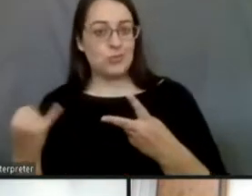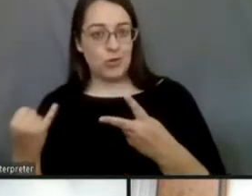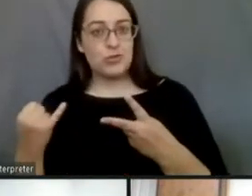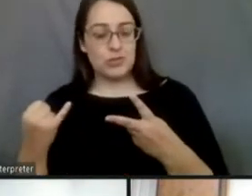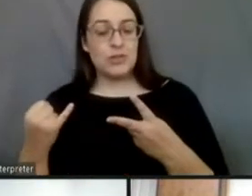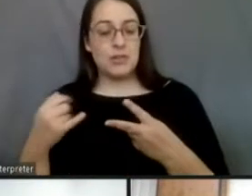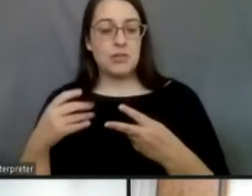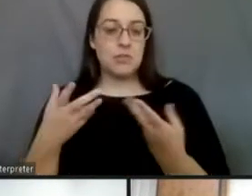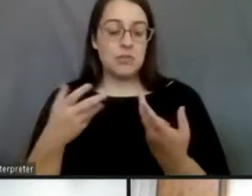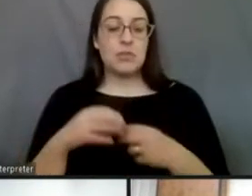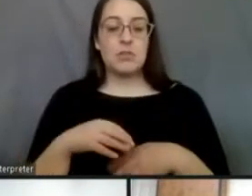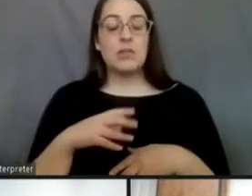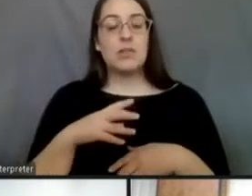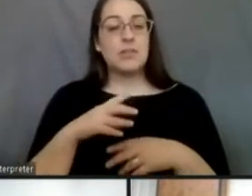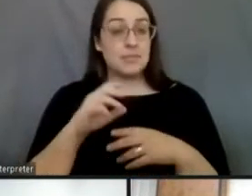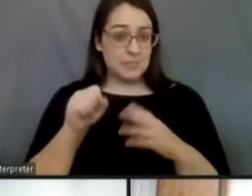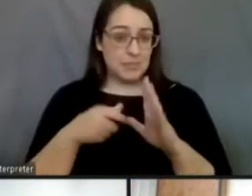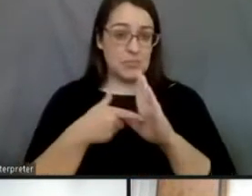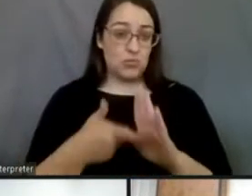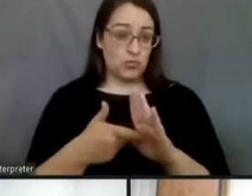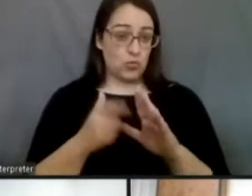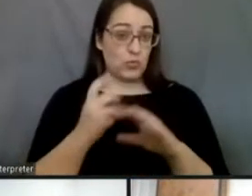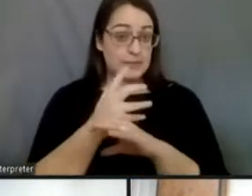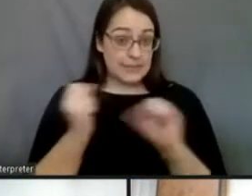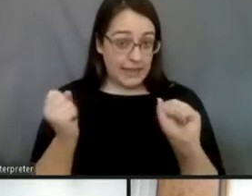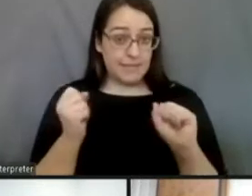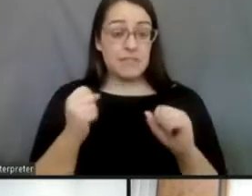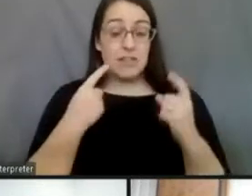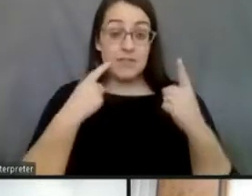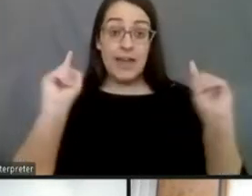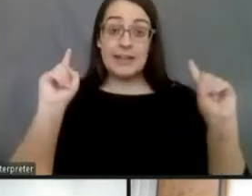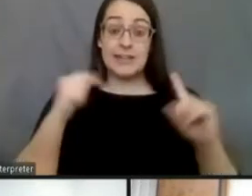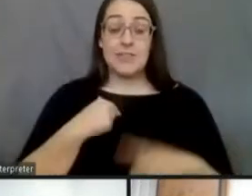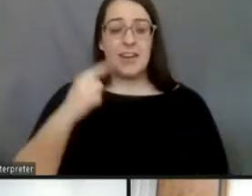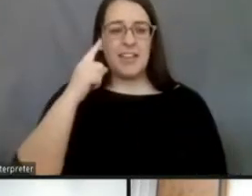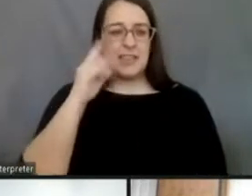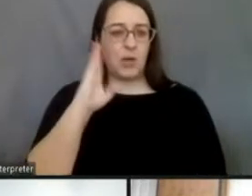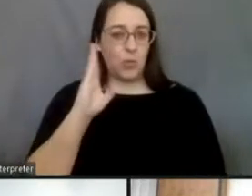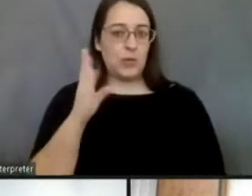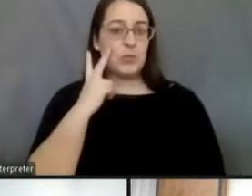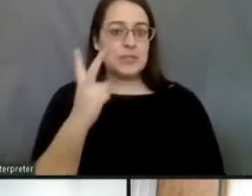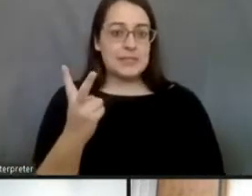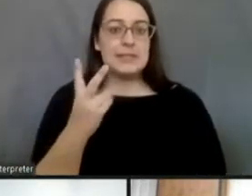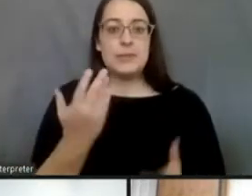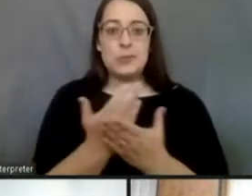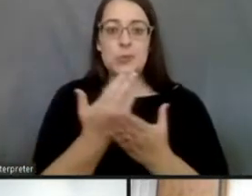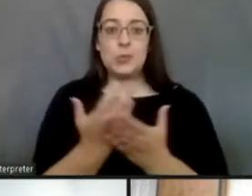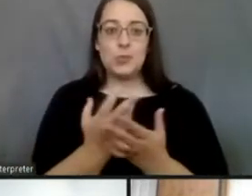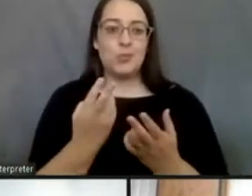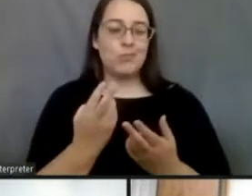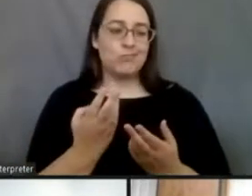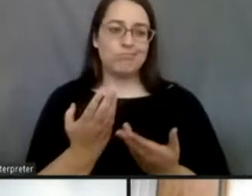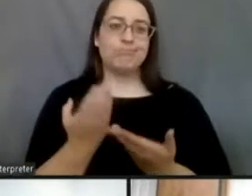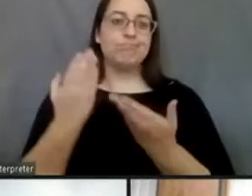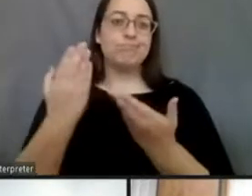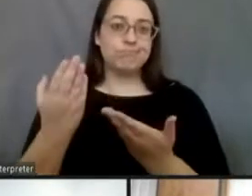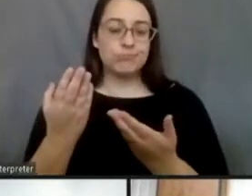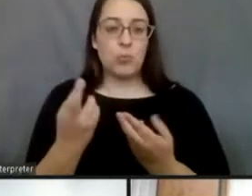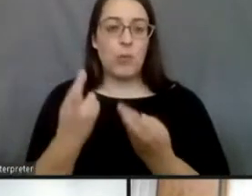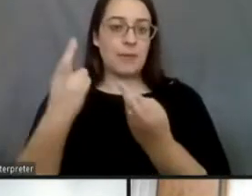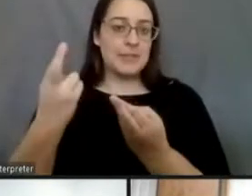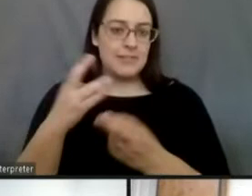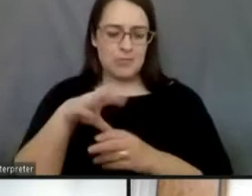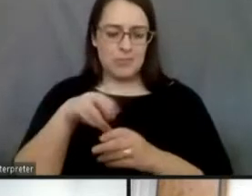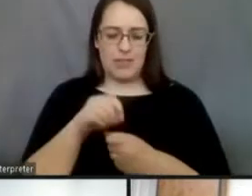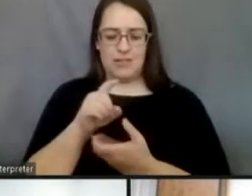been shown to be highly safe and effective. And I think we're going to see revised recommendations coming out within the next couple of weeks